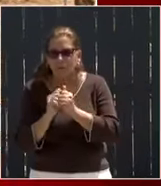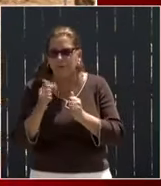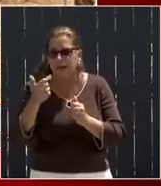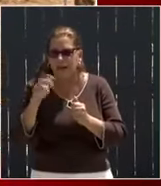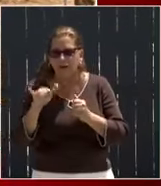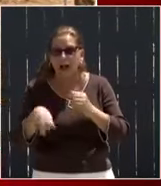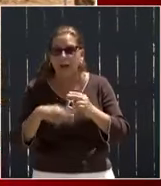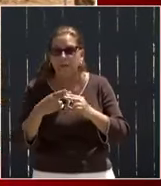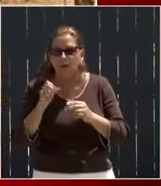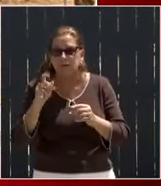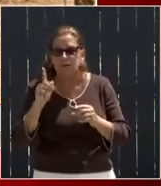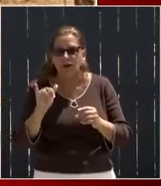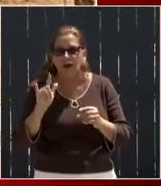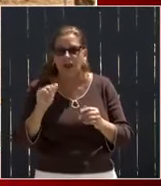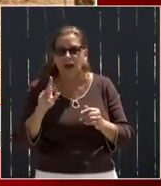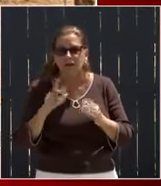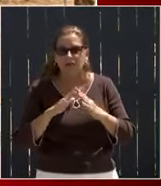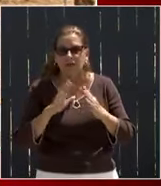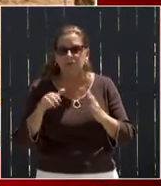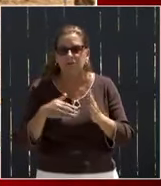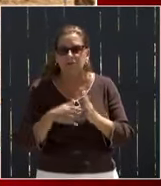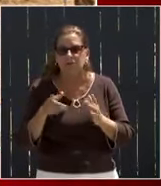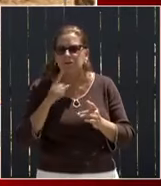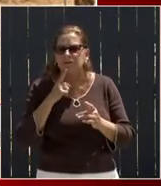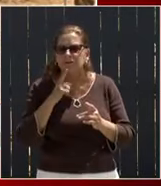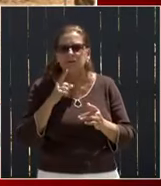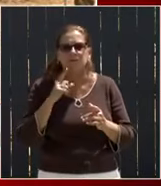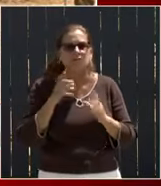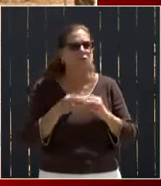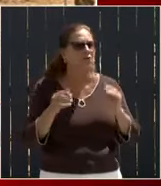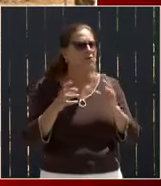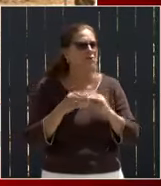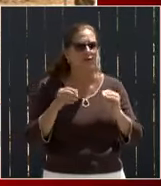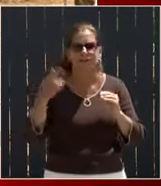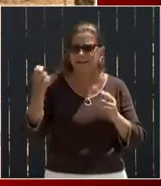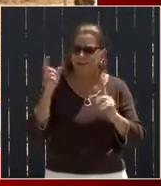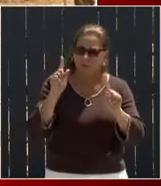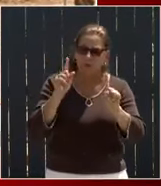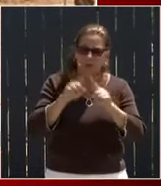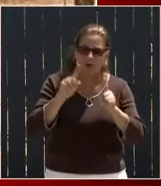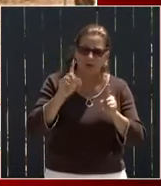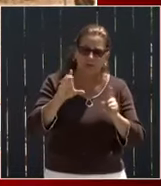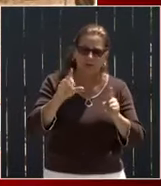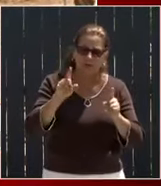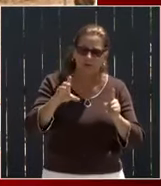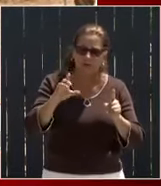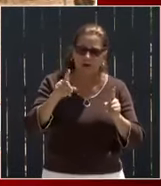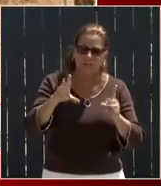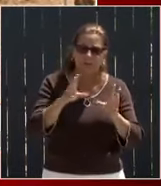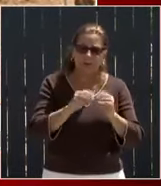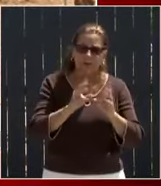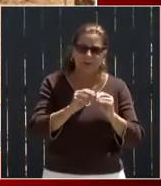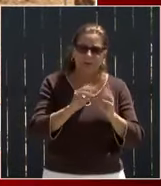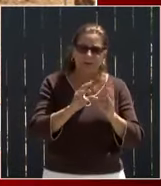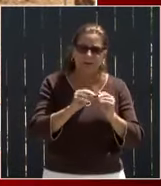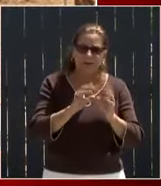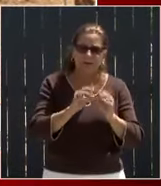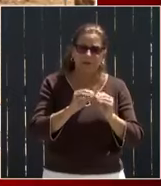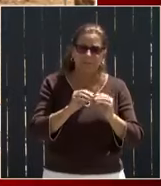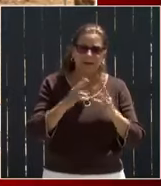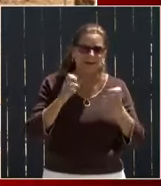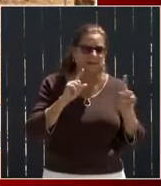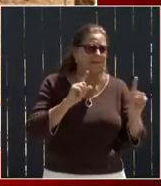then about the hundreds of community meetings he had attended. He talked about the hopes and aspirations that